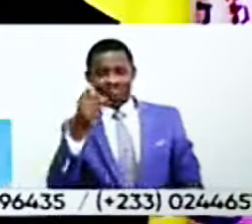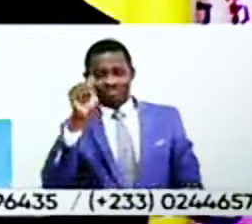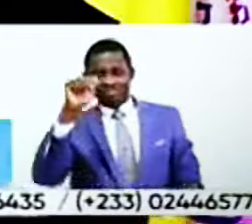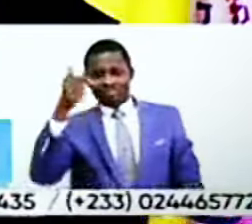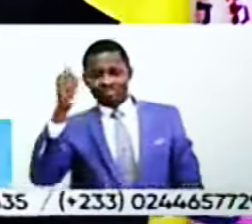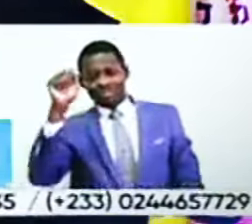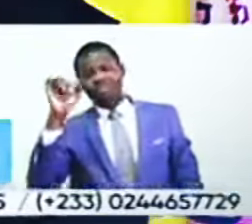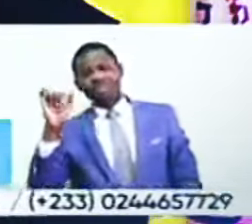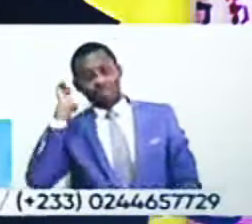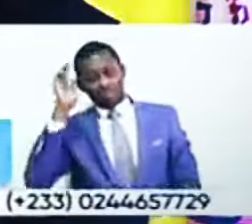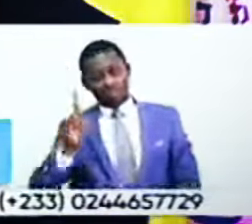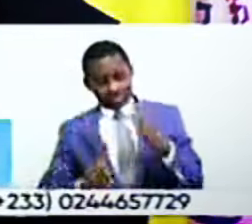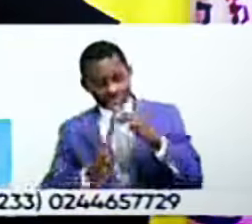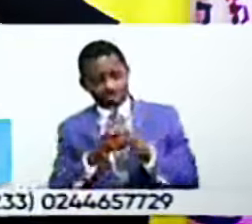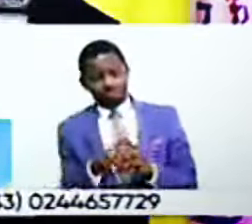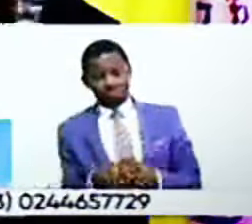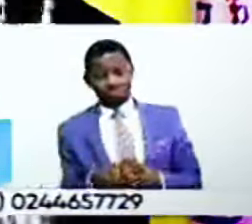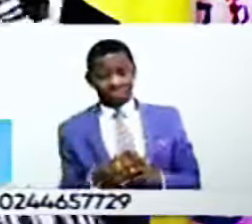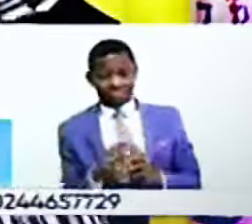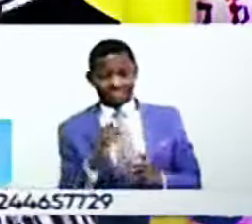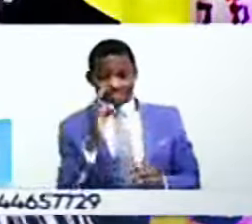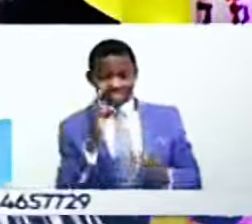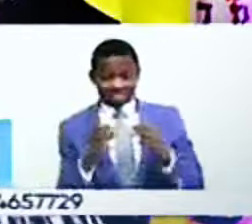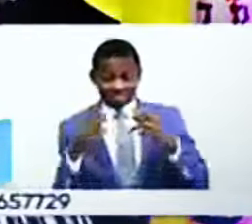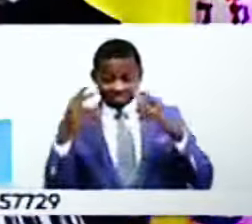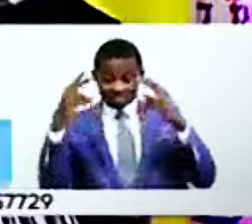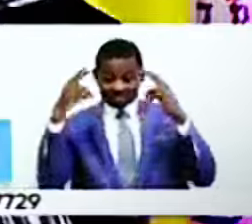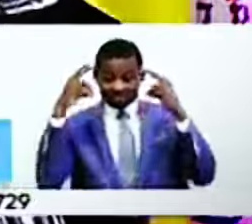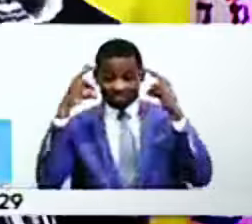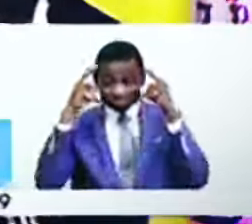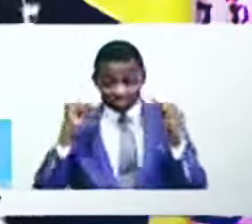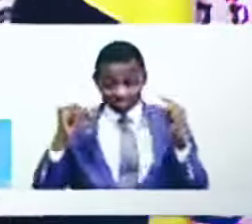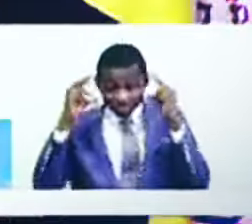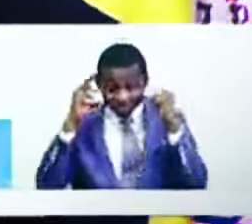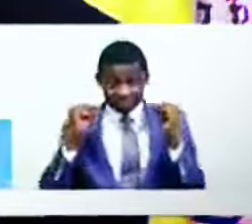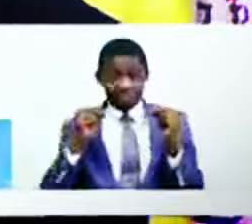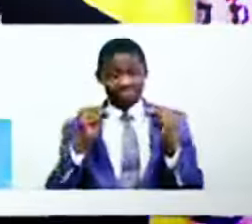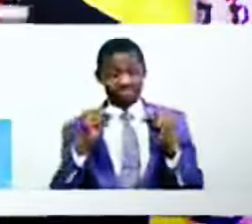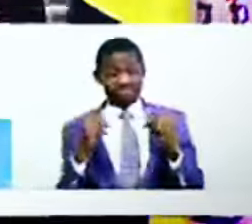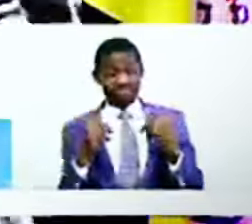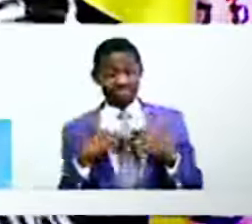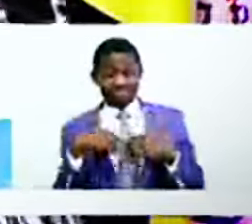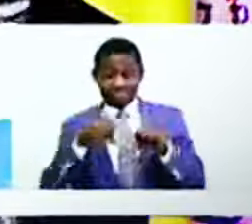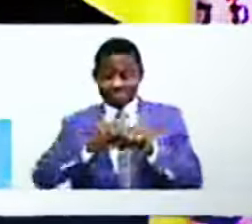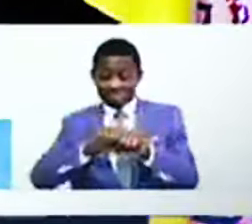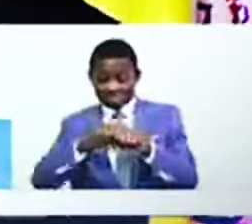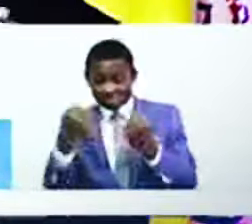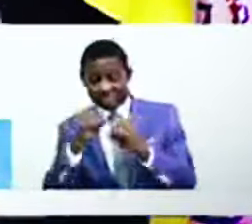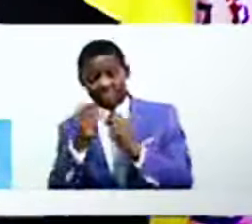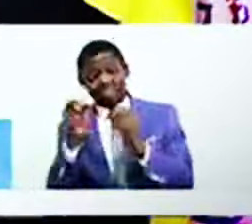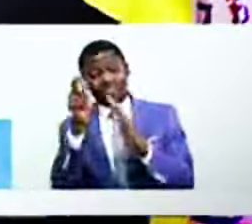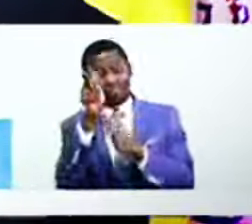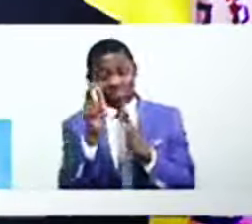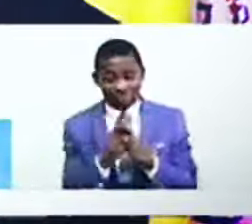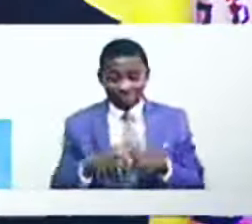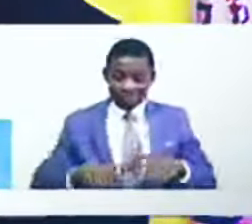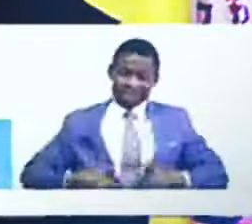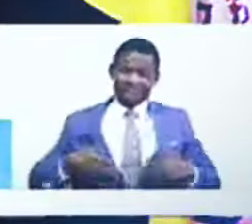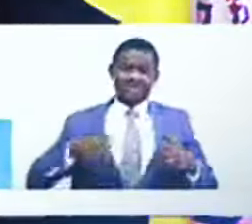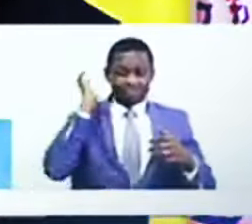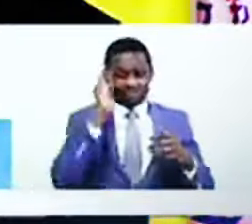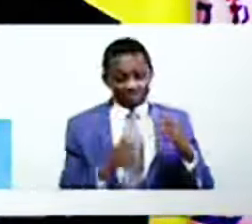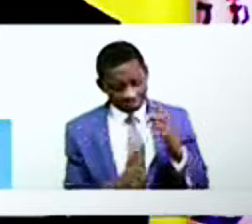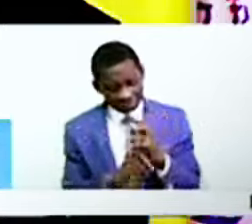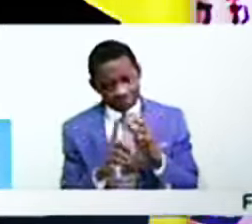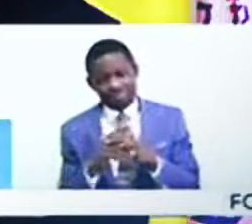Moses, the crushing of the law and his anger will come. Only the